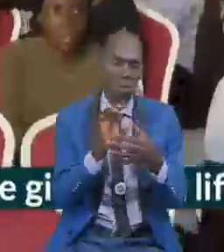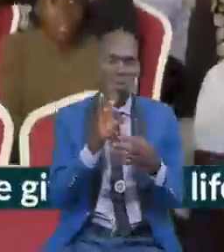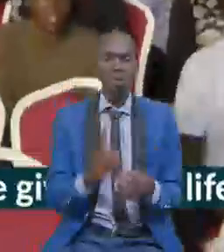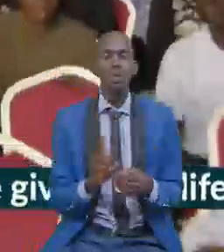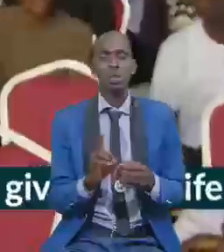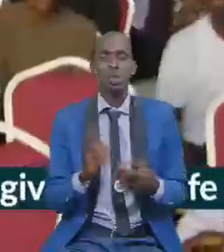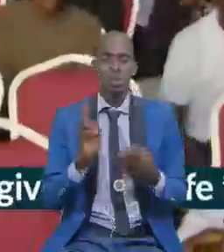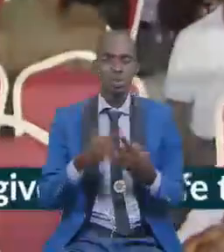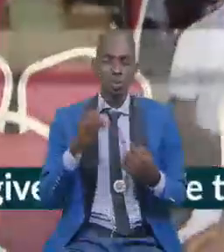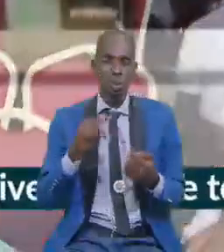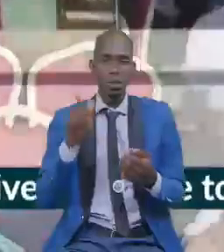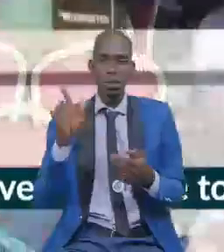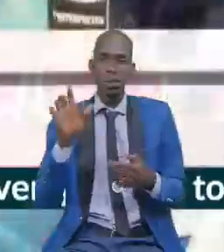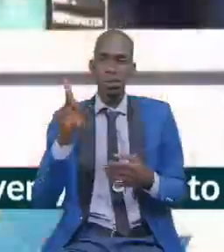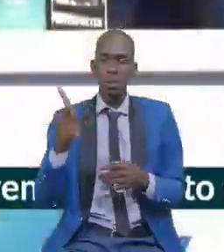Ghana,